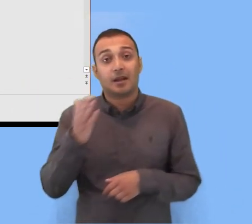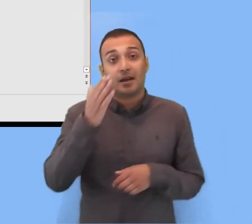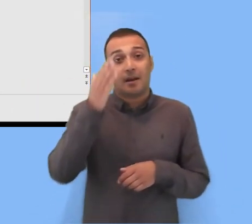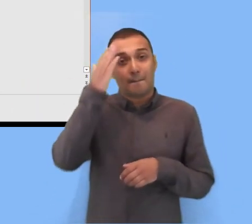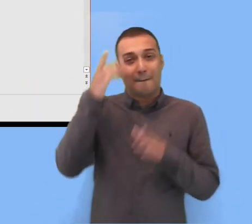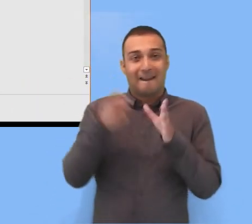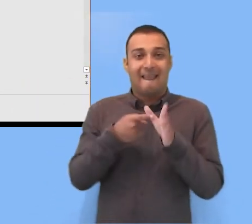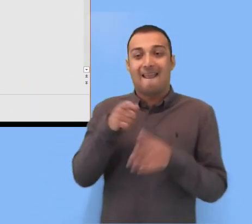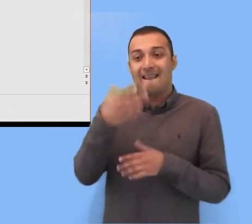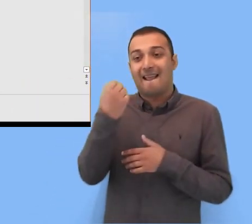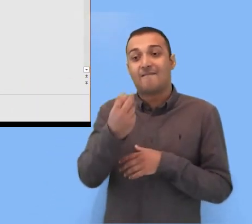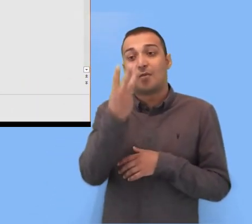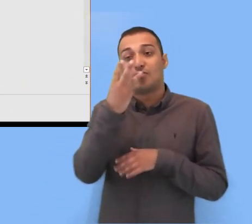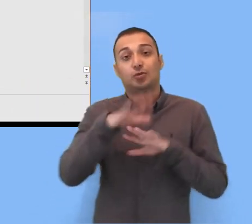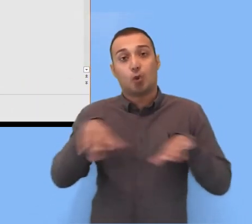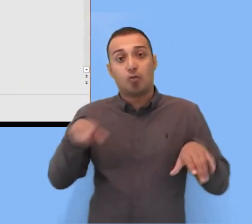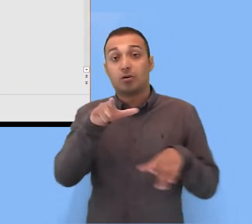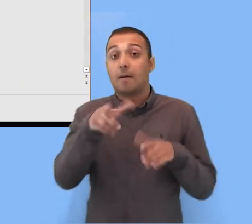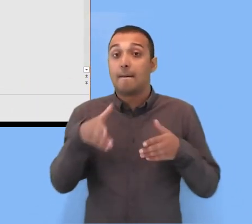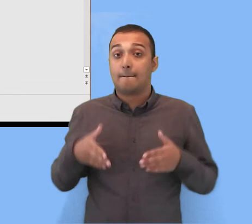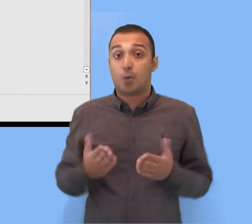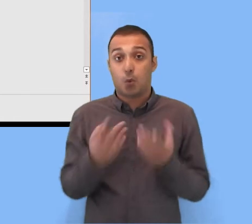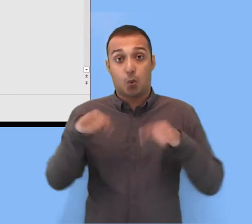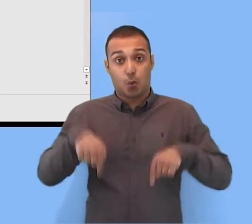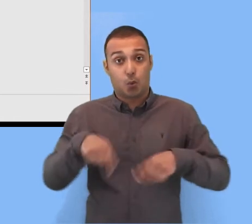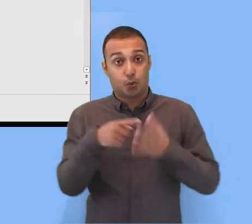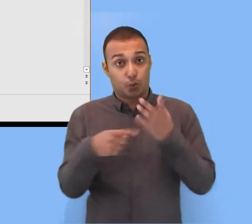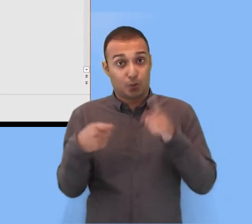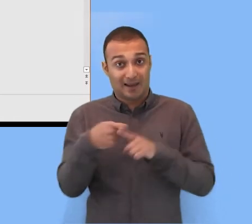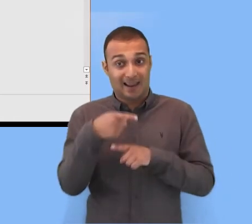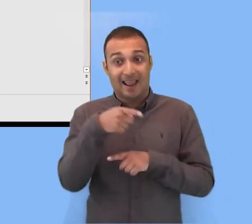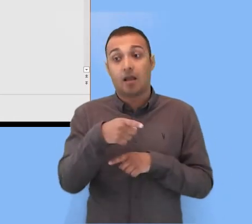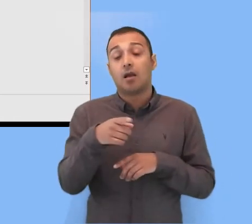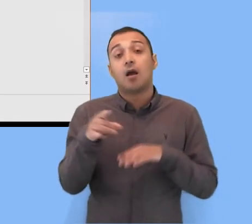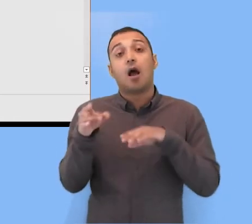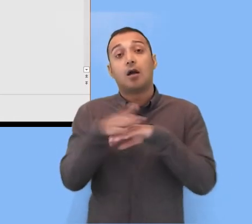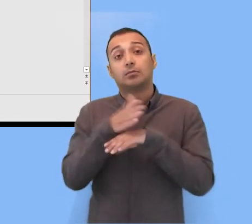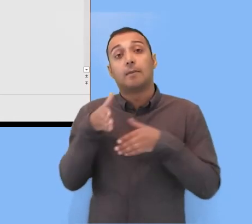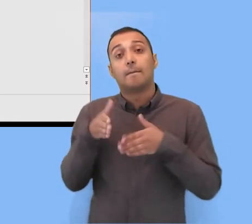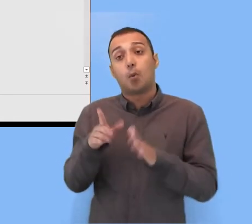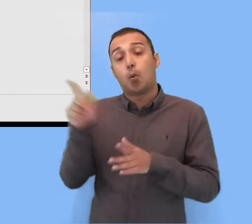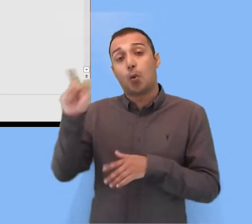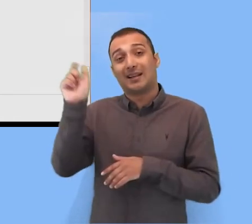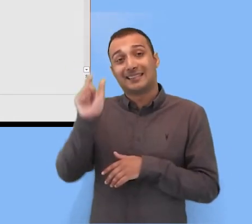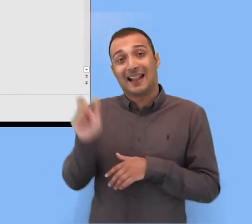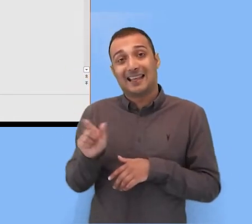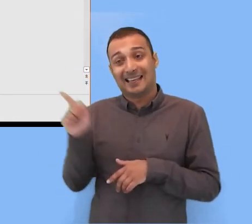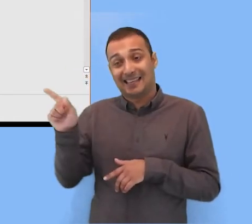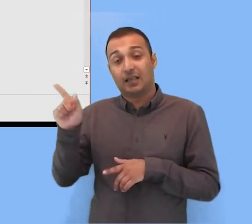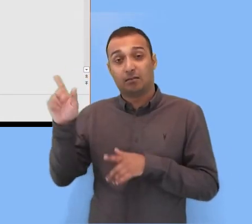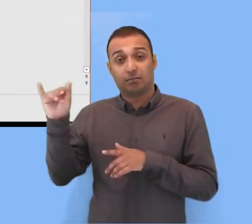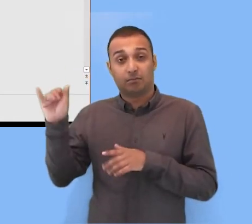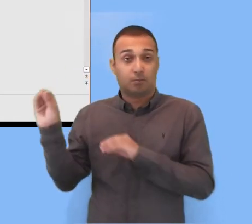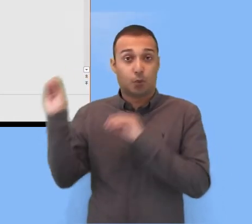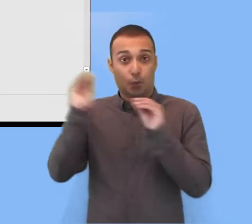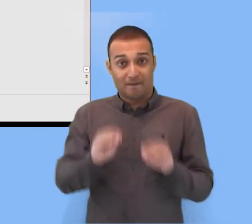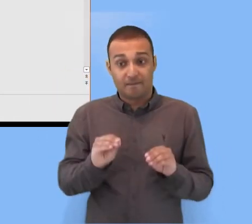children. She's born in the UK. Her husband was born in Italy and came over. So they have